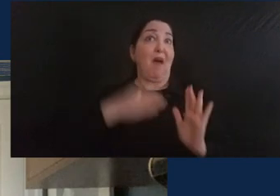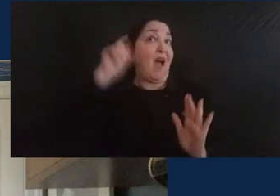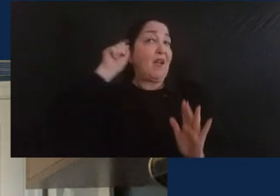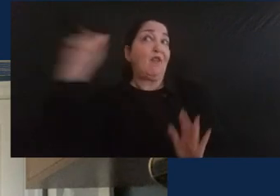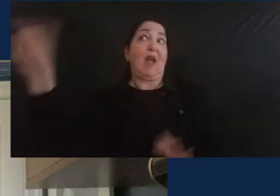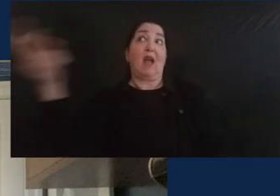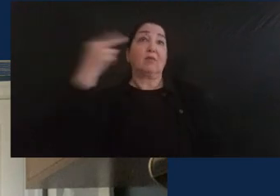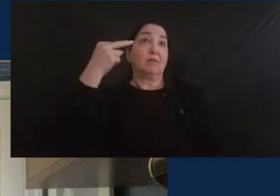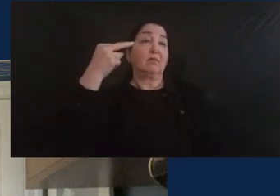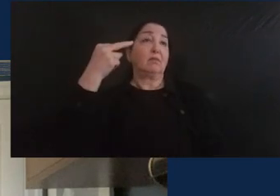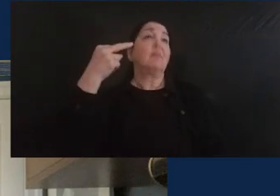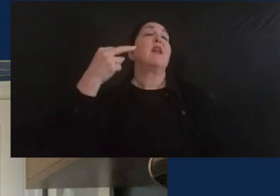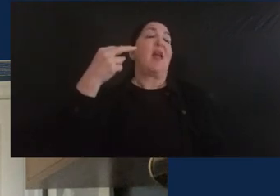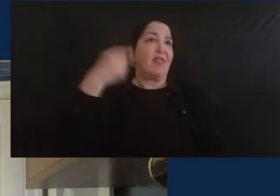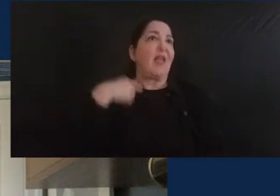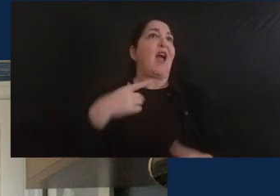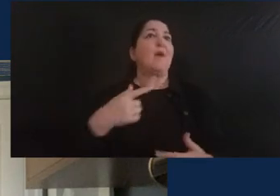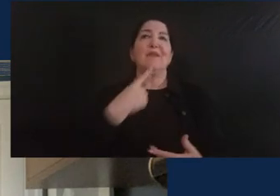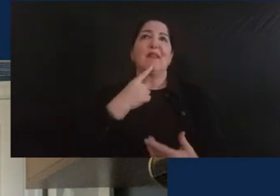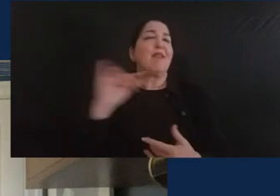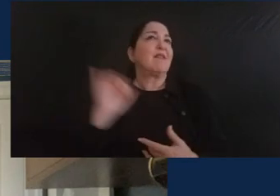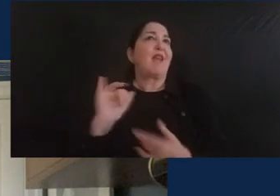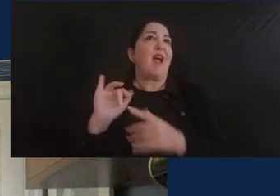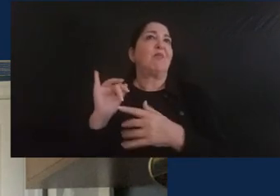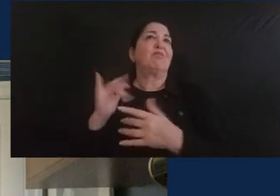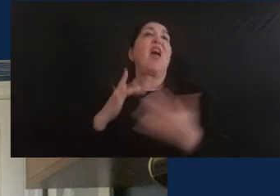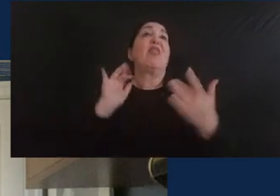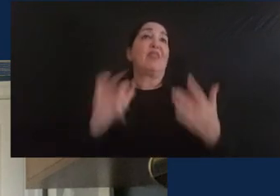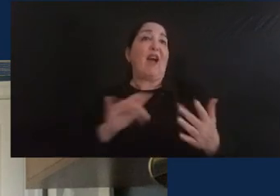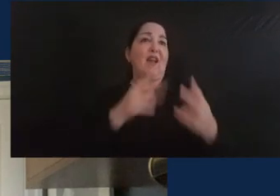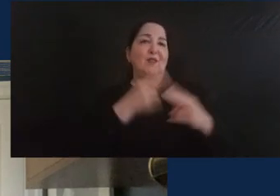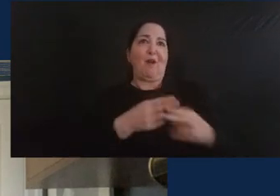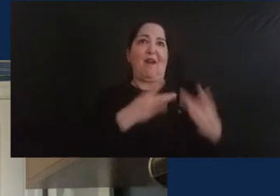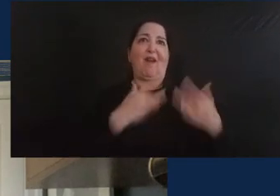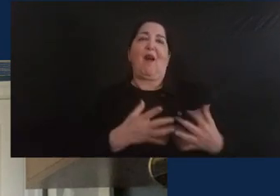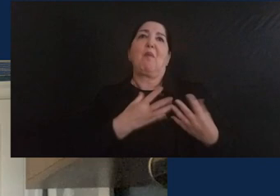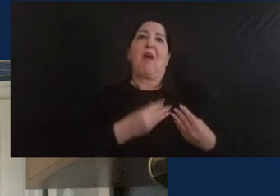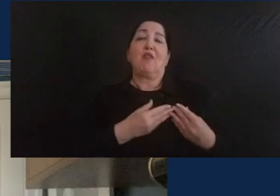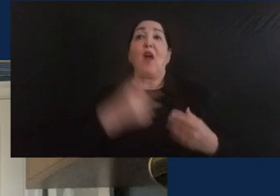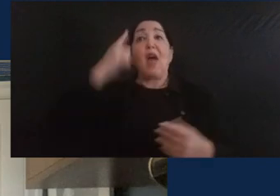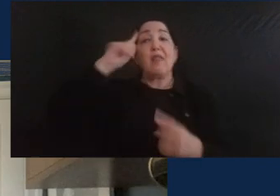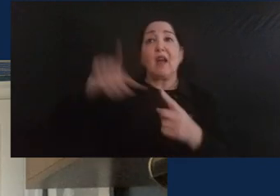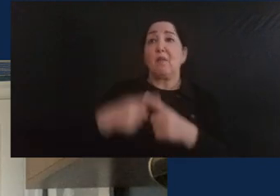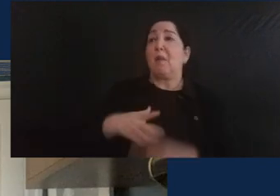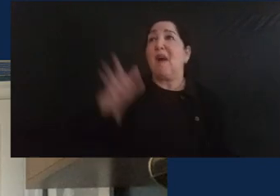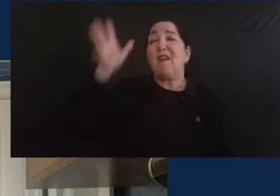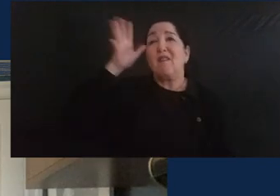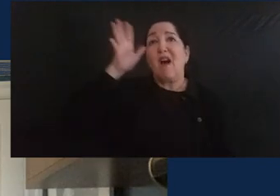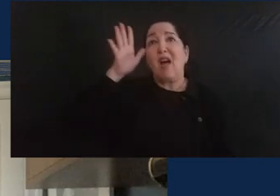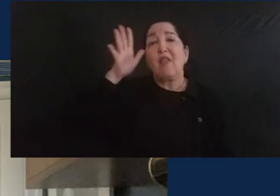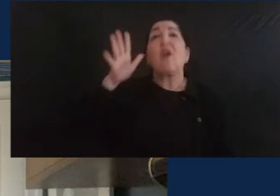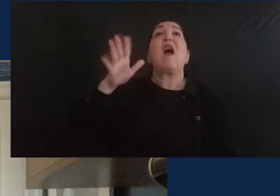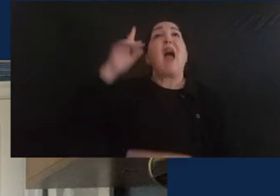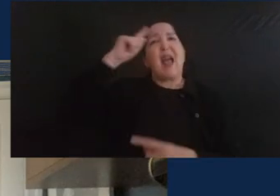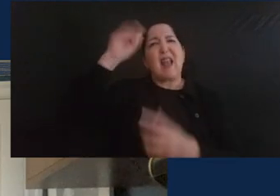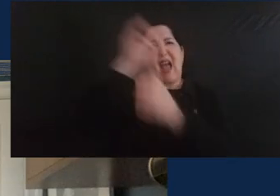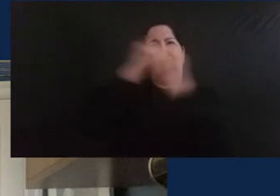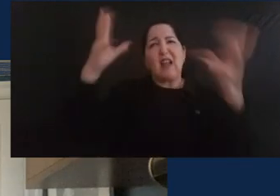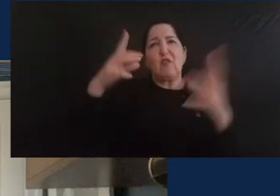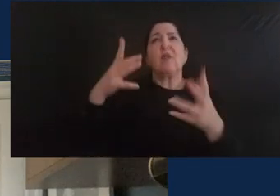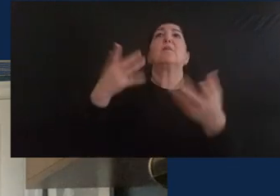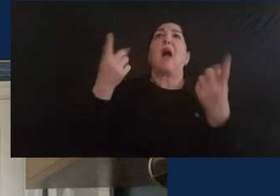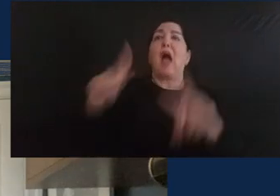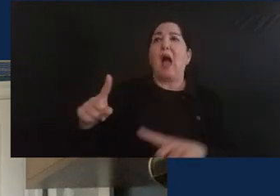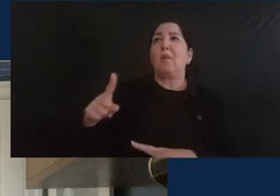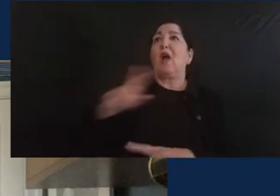me. That is compassion. I think about my father and how the right side of his body was paralyzed after